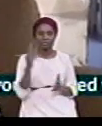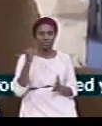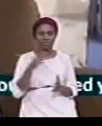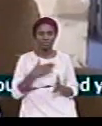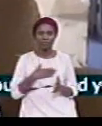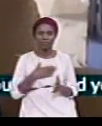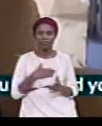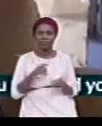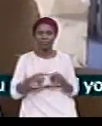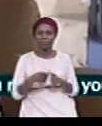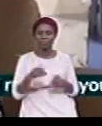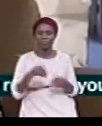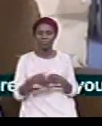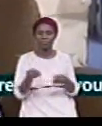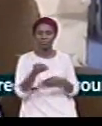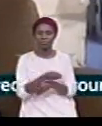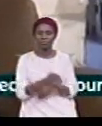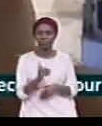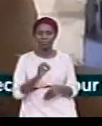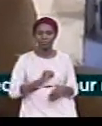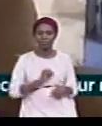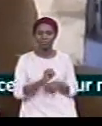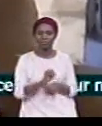I was working. But